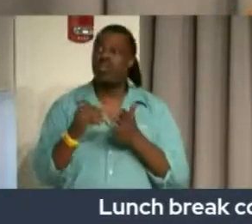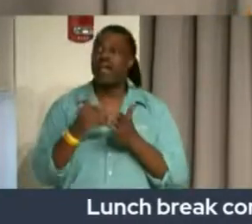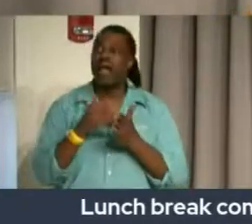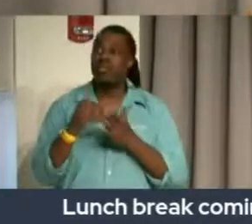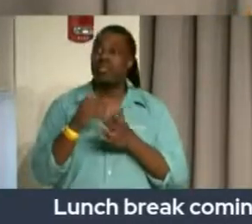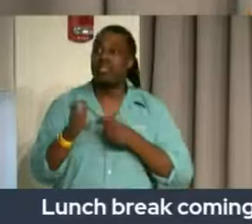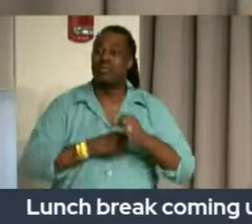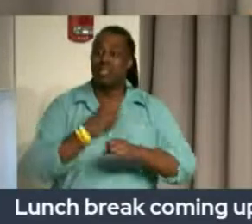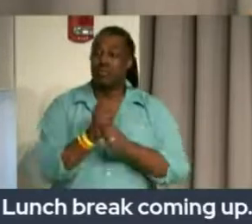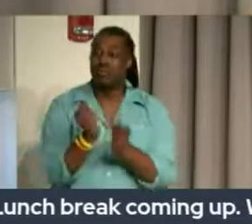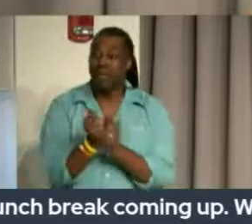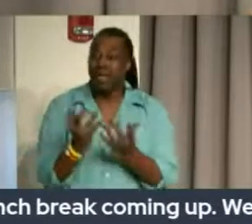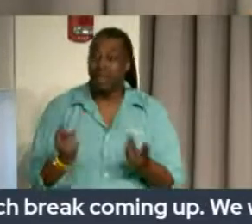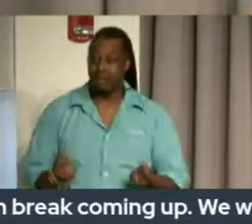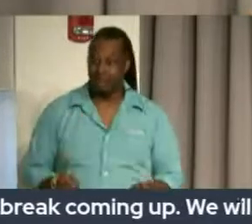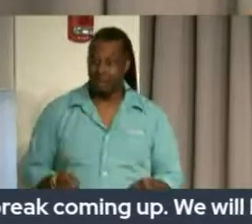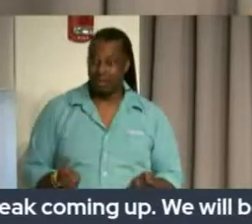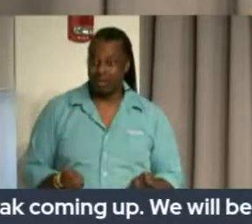years without it.